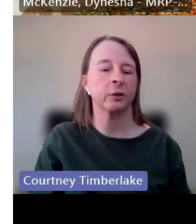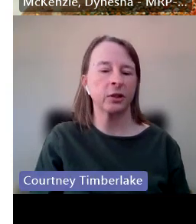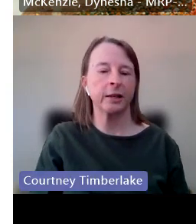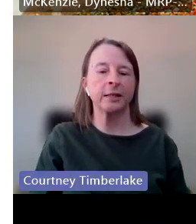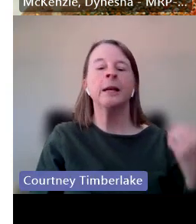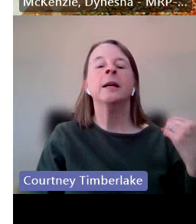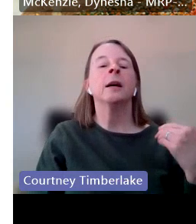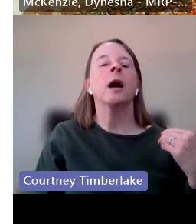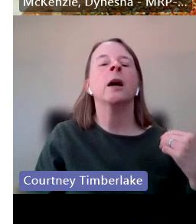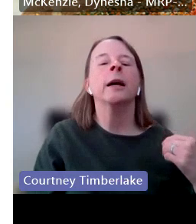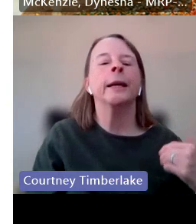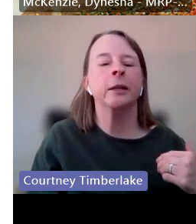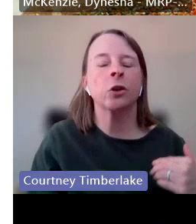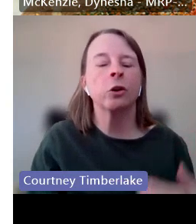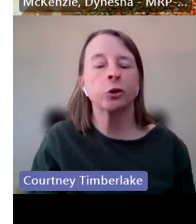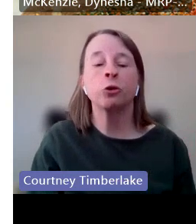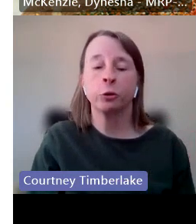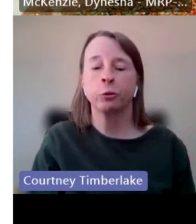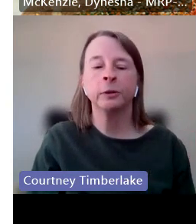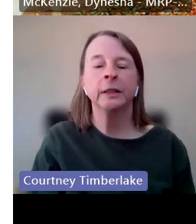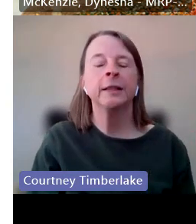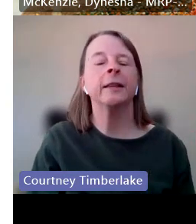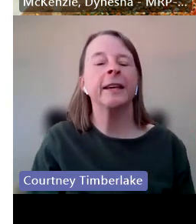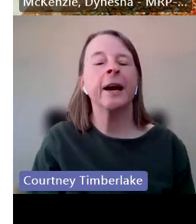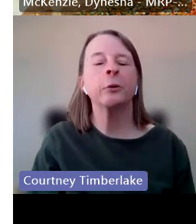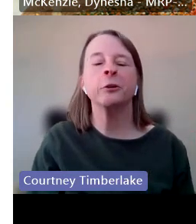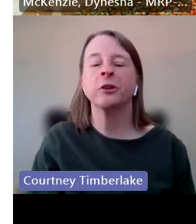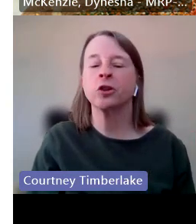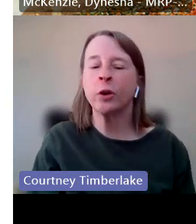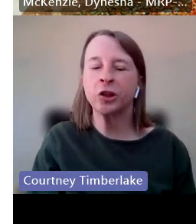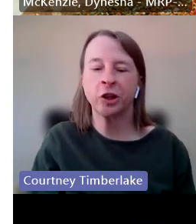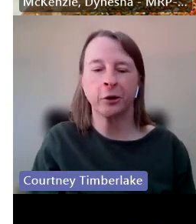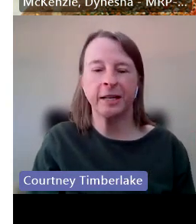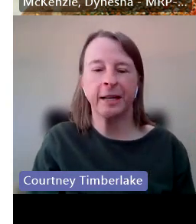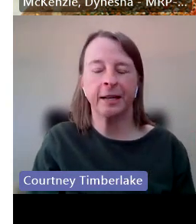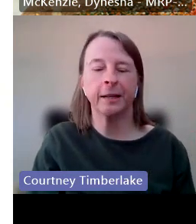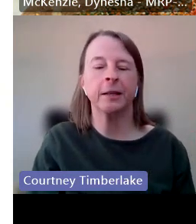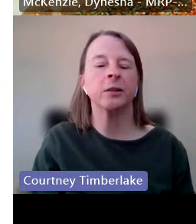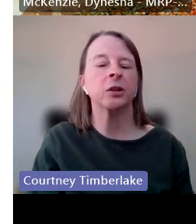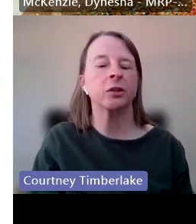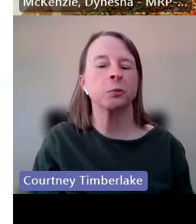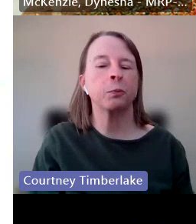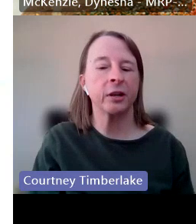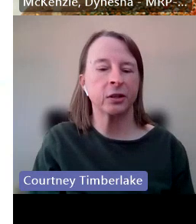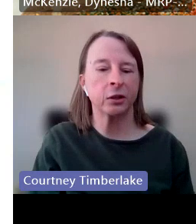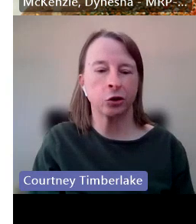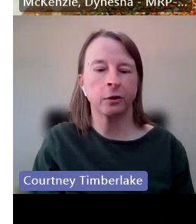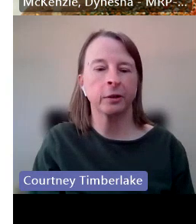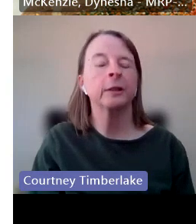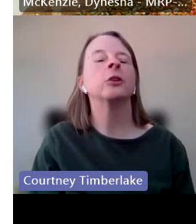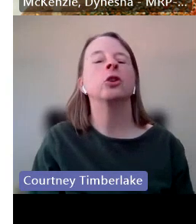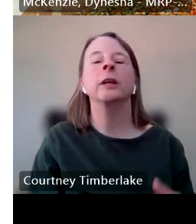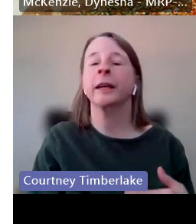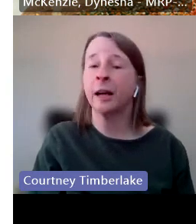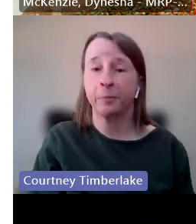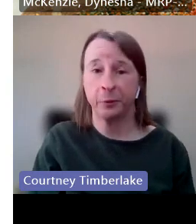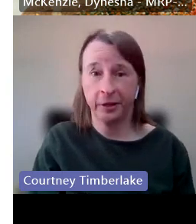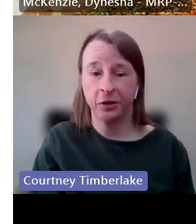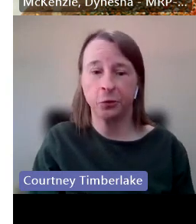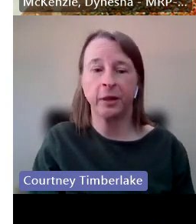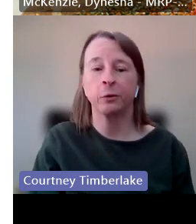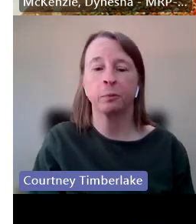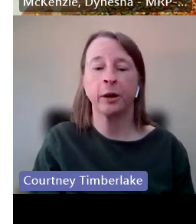whoever's doing the slides. It is also true that the out-year discretionary data is pre-decisional. It